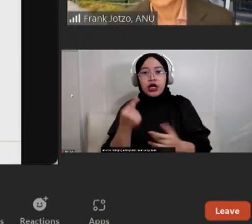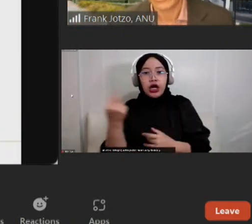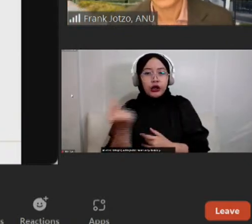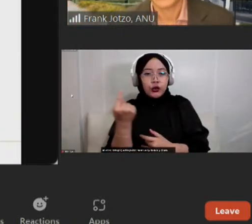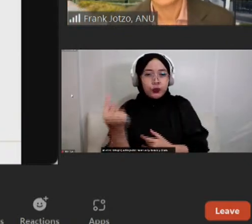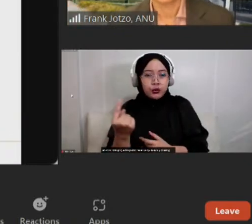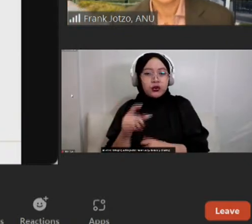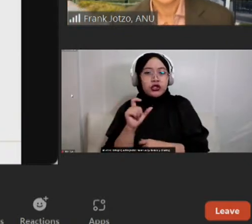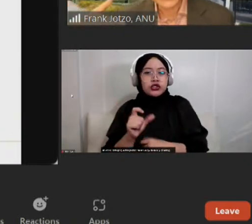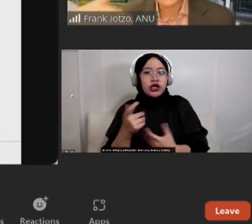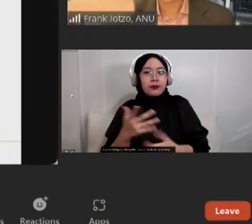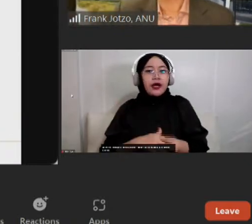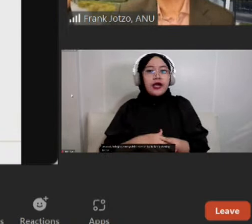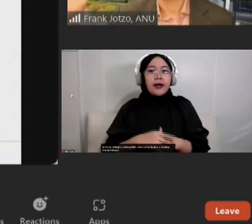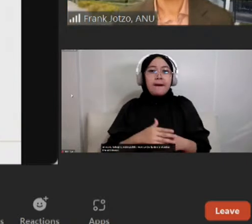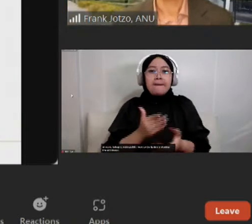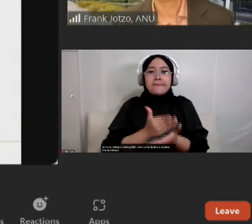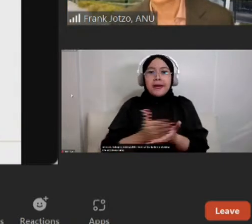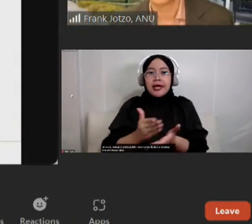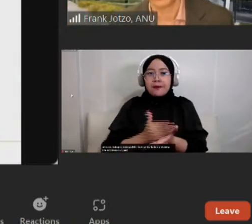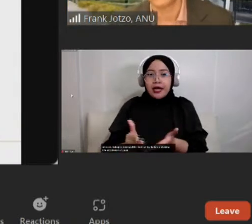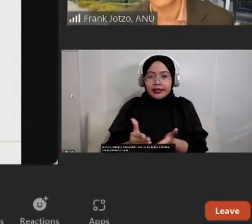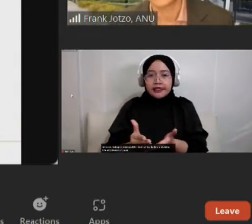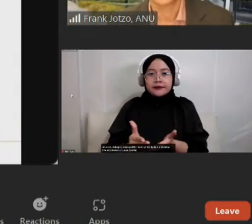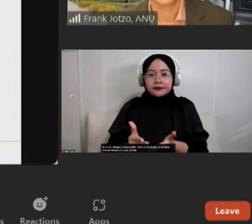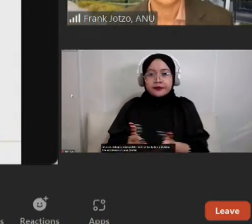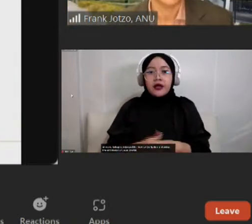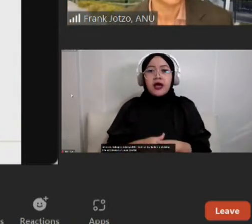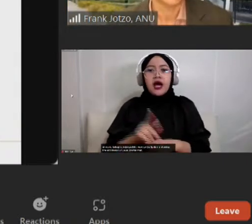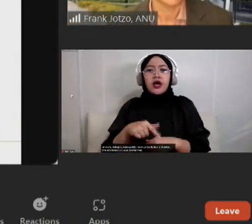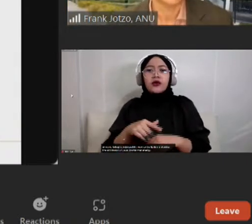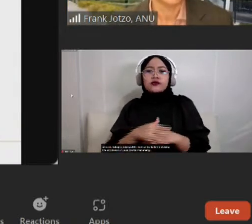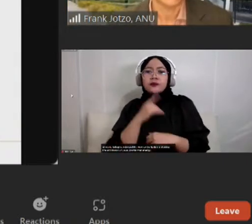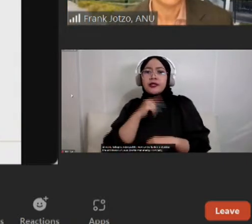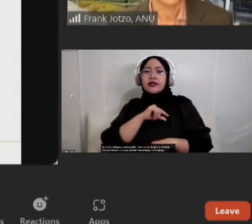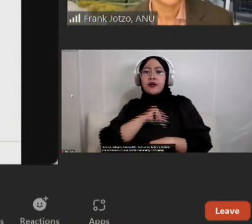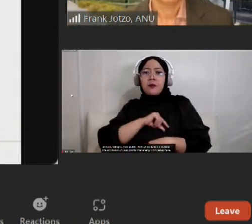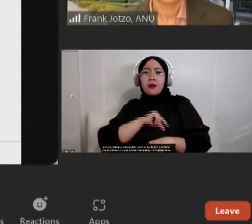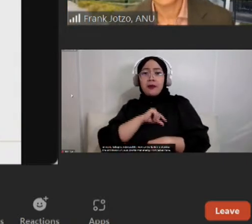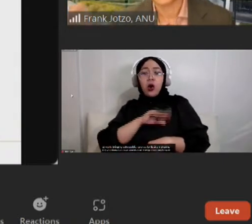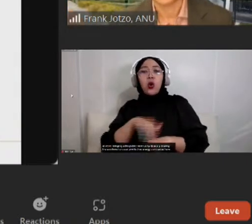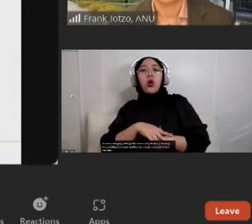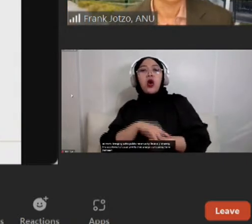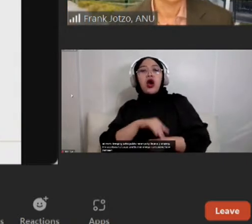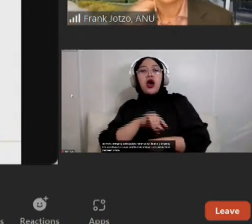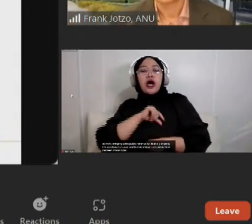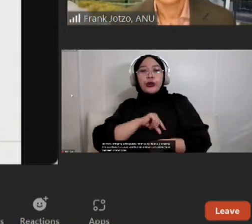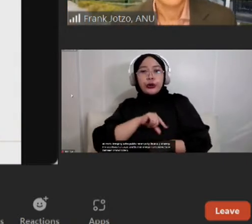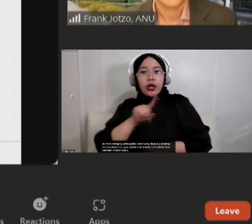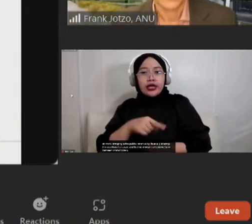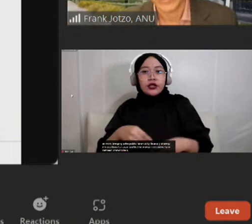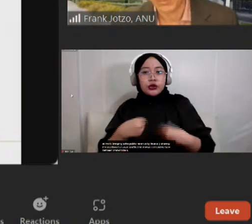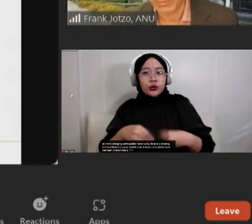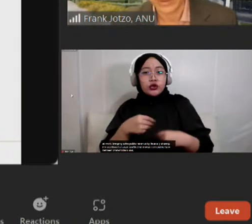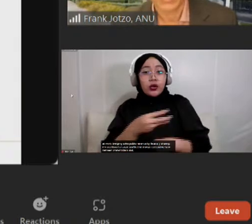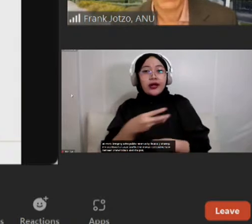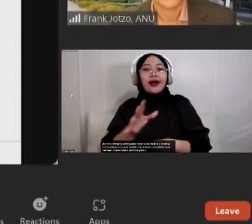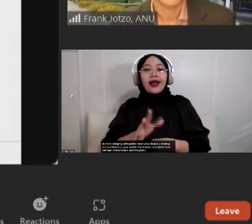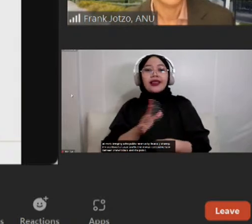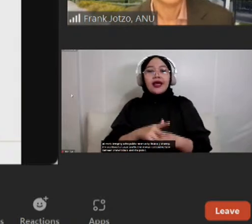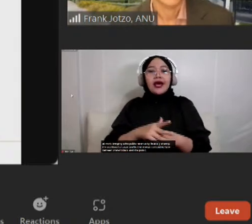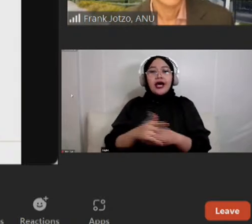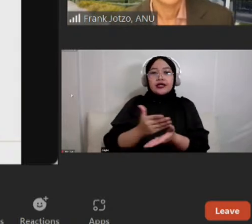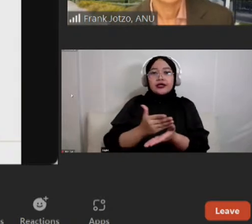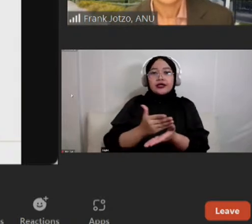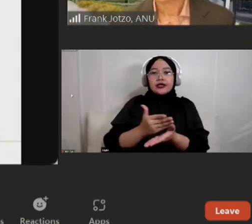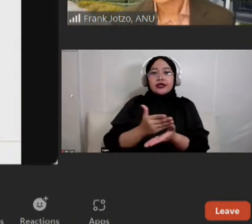basically sharing the additional unusual profits that energy companies have between shareholders and the public,